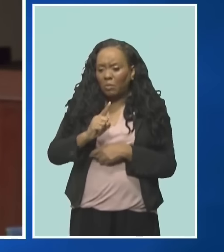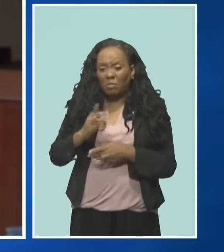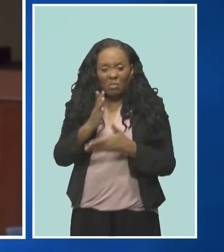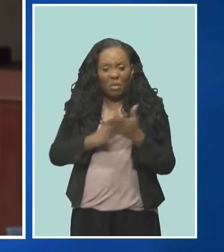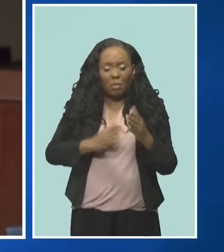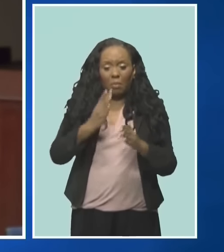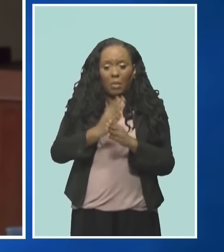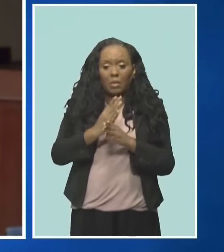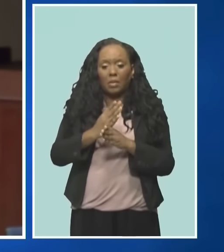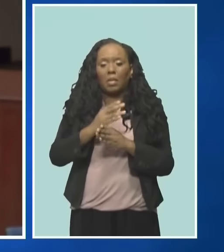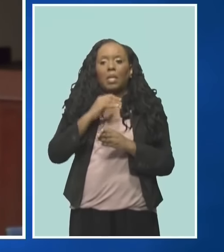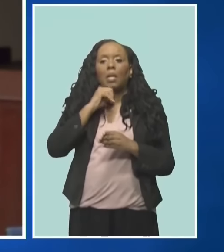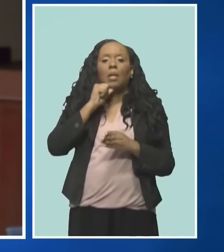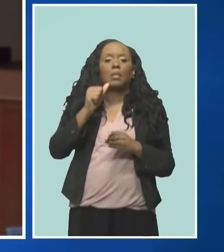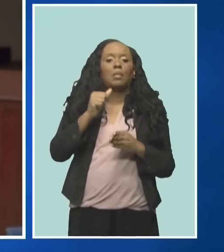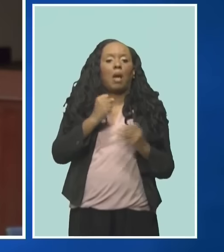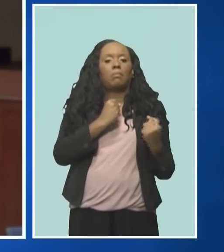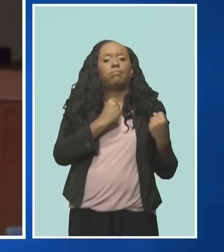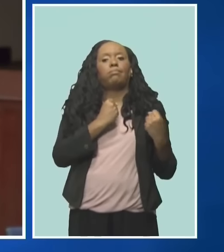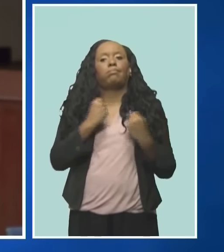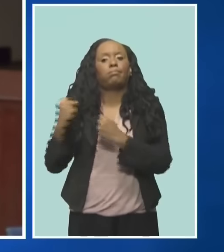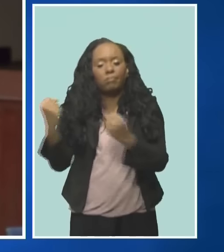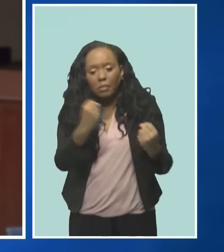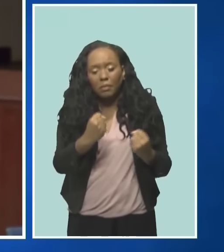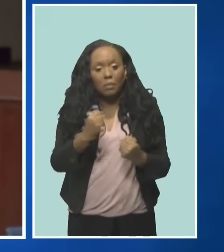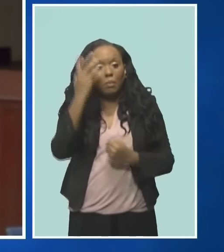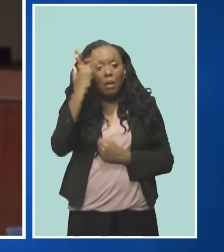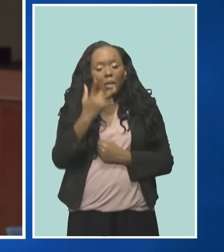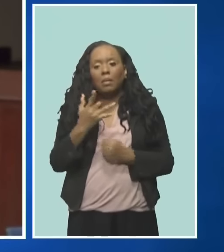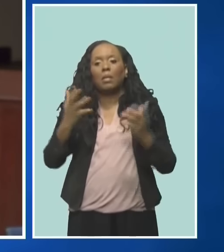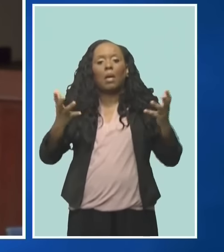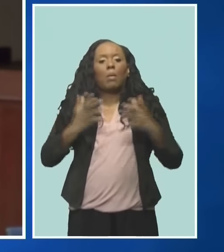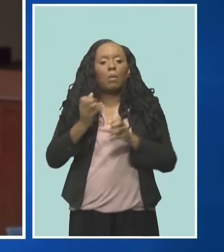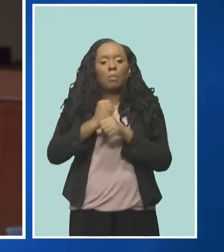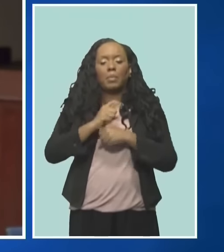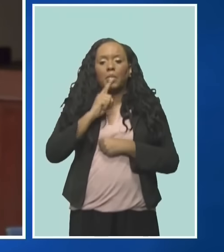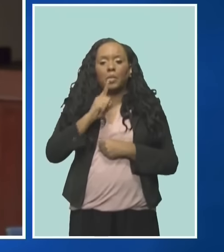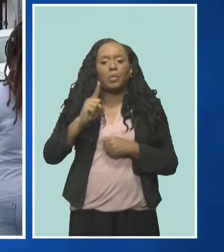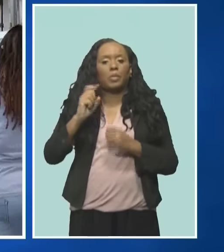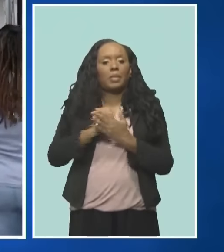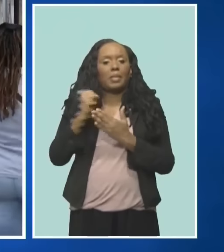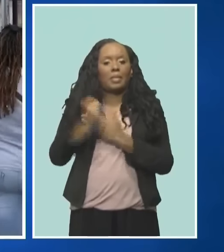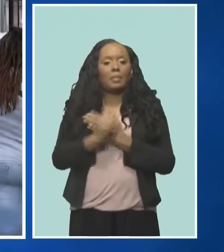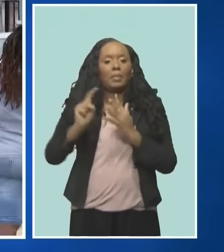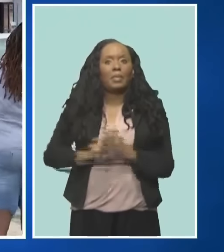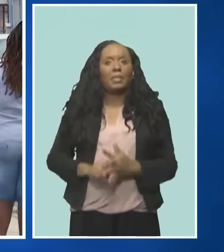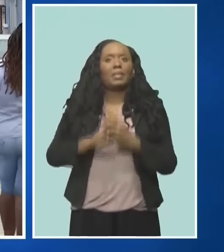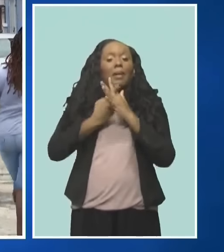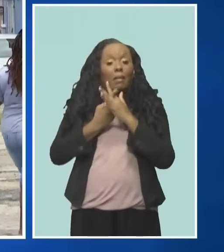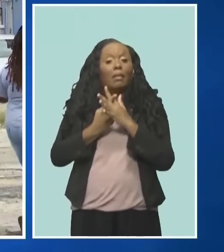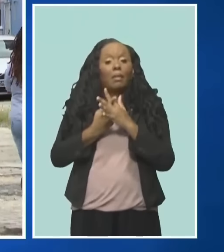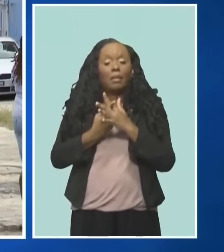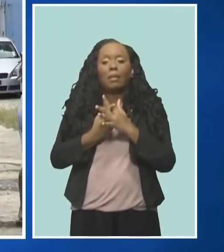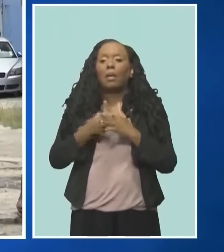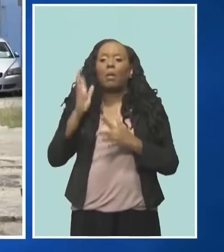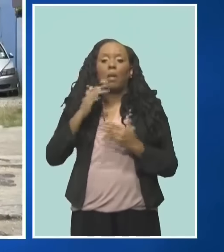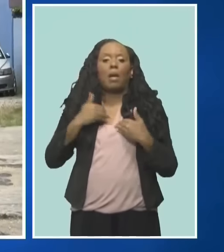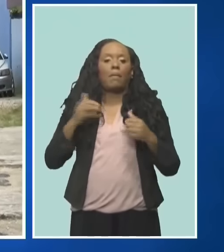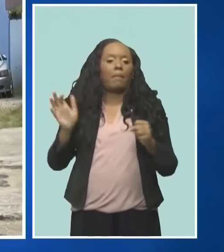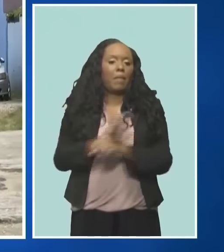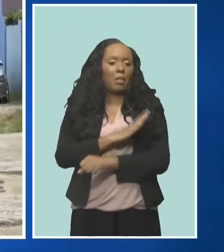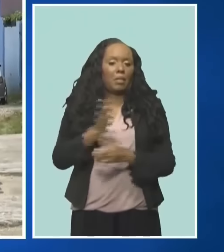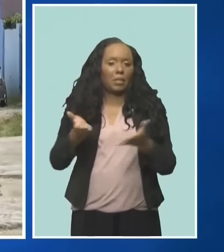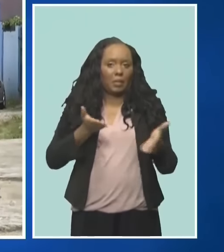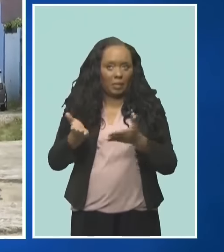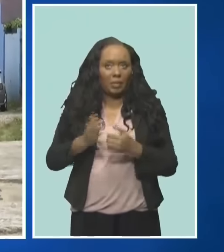sure that when we get back into September, we can maintain the level of service that we have. With the closure of some bridges also impacting